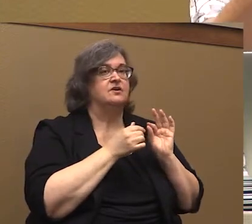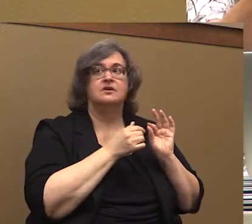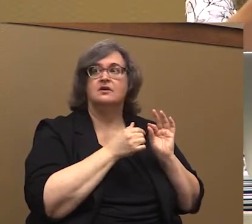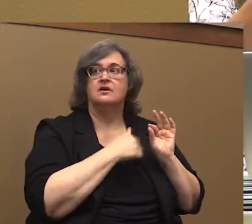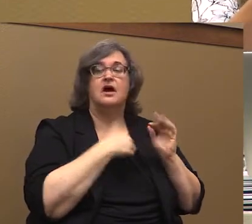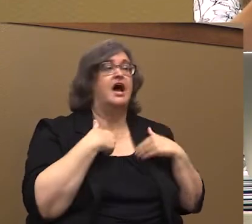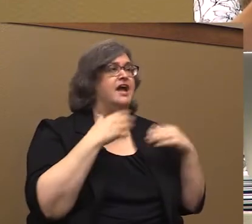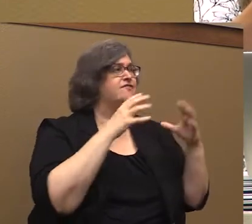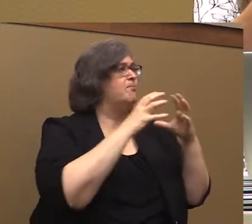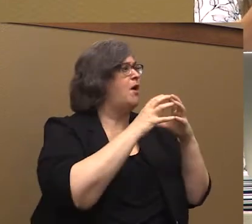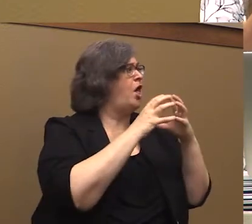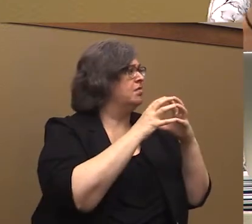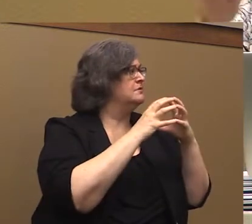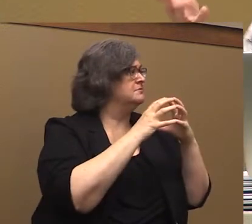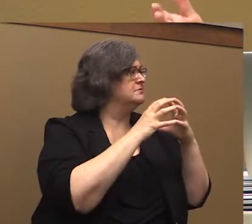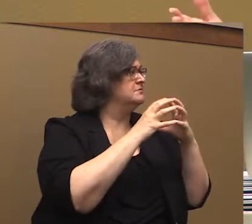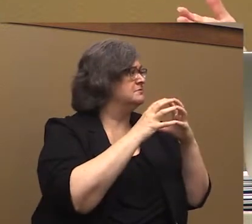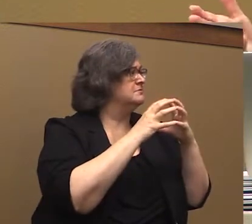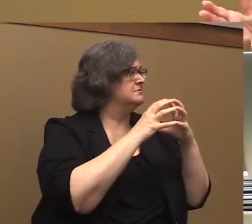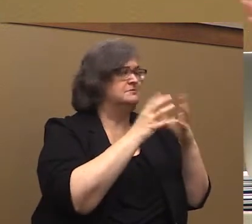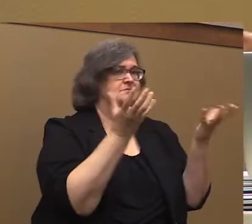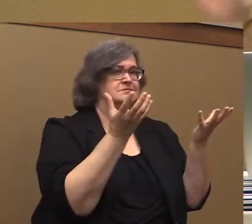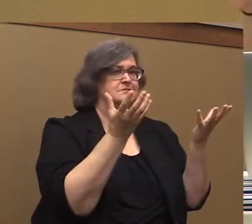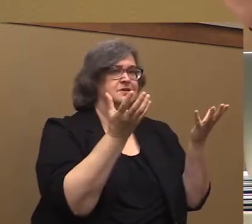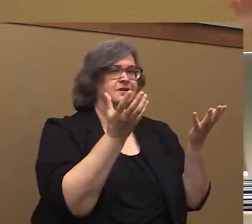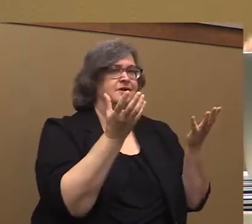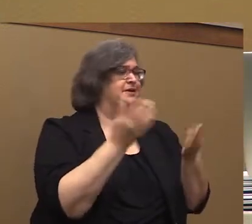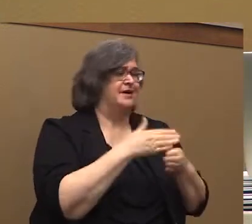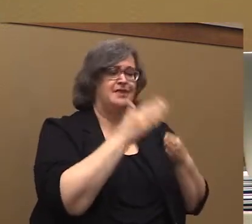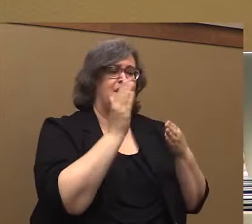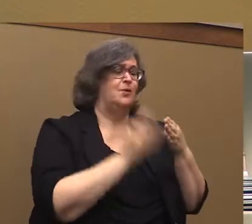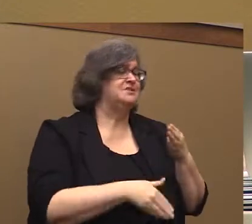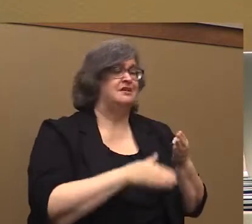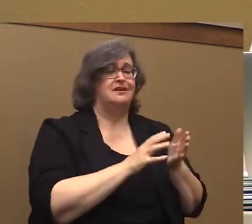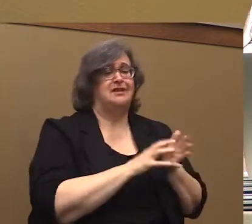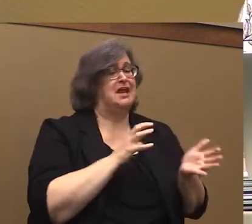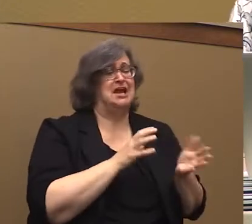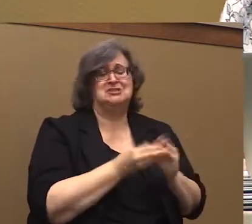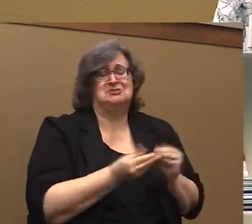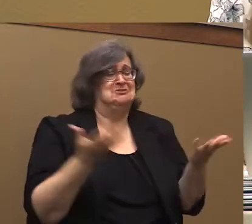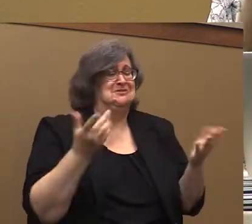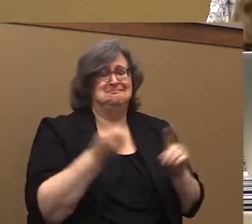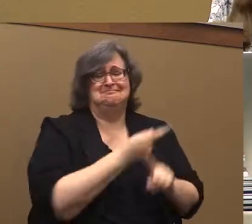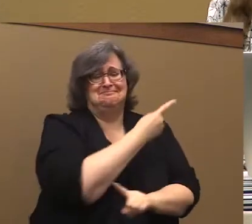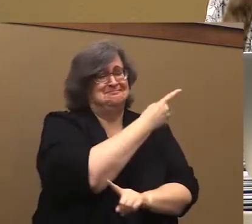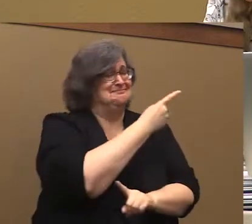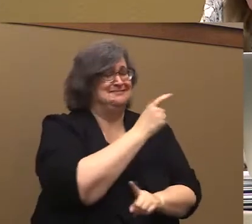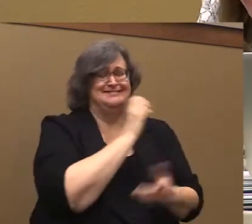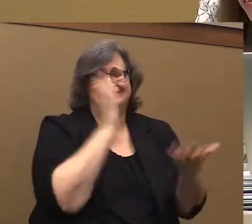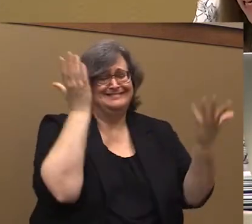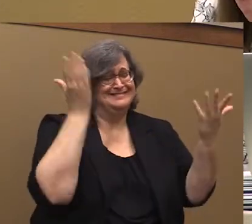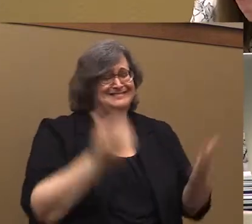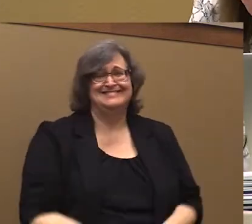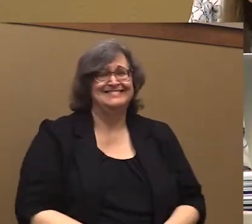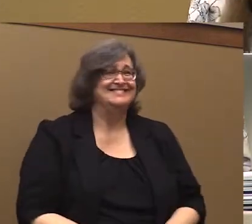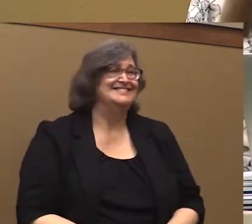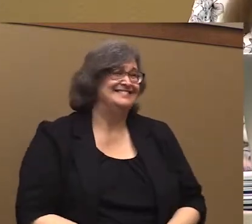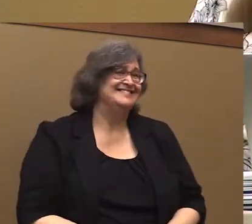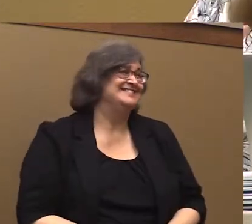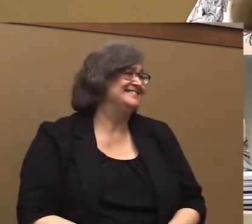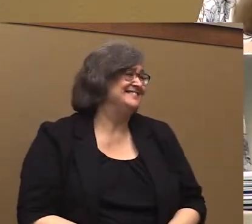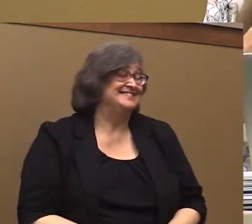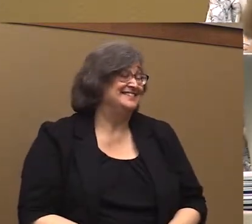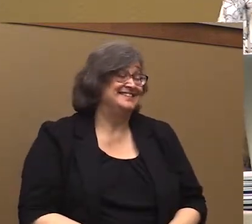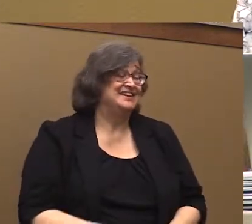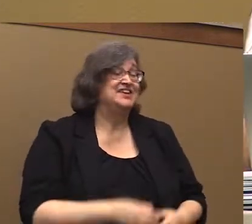I have a ball. And so that was like, that's the end of the cake story. We're not looking at this anymore.